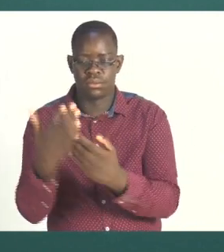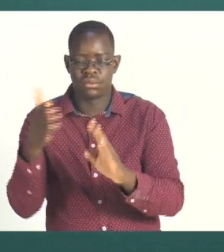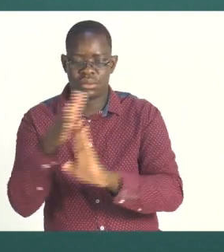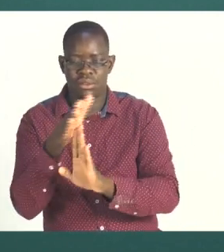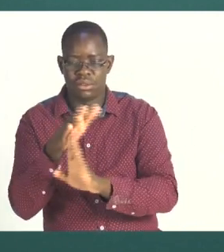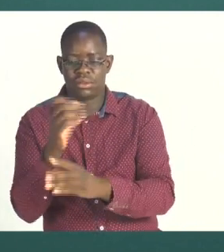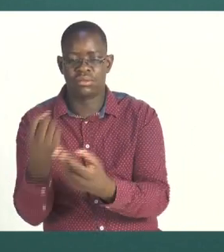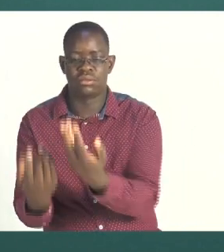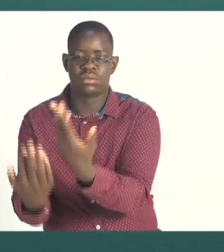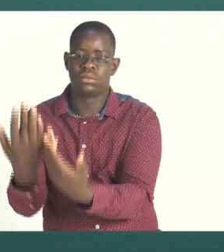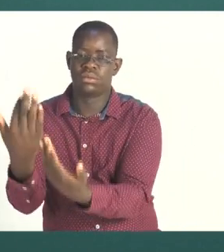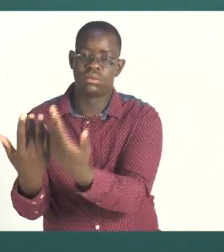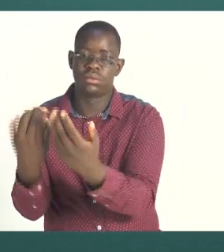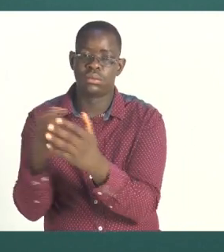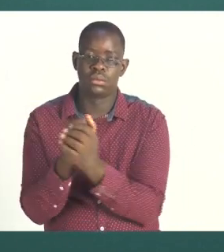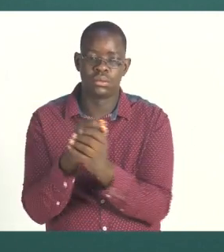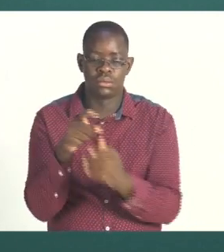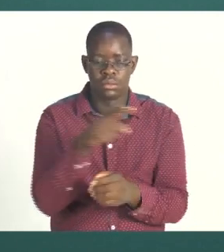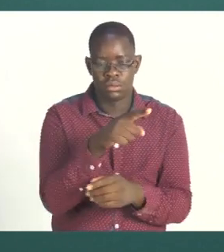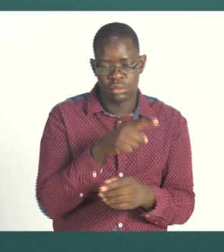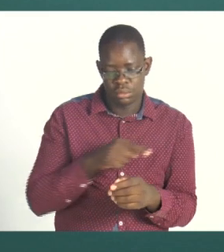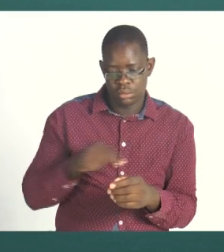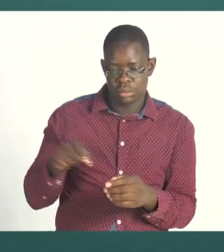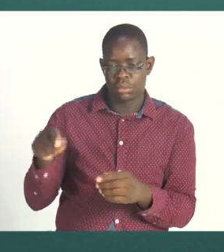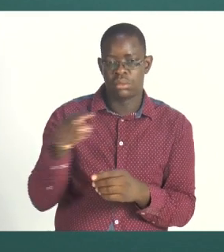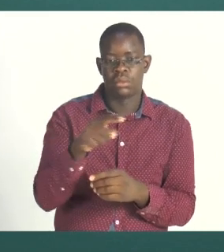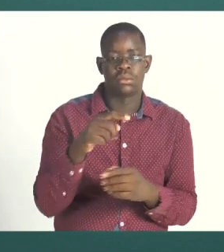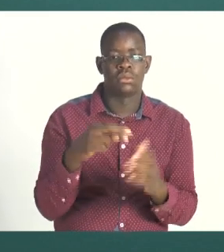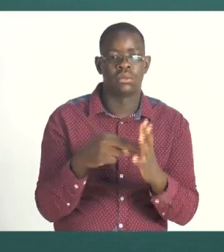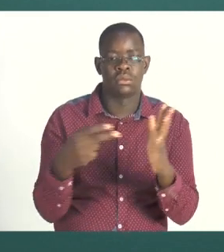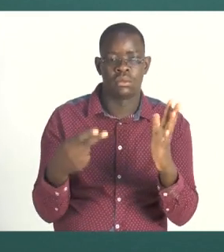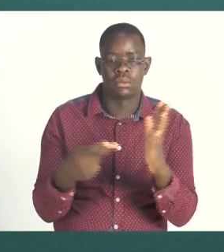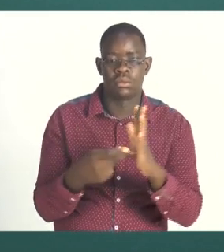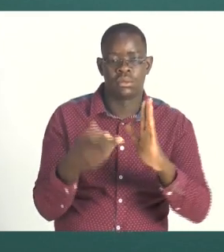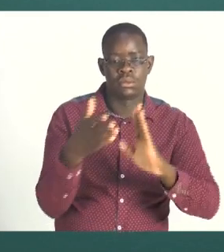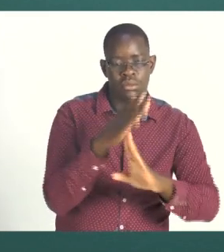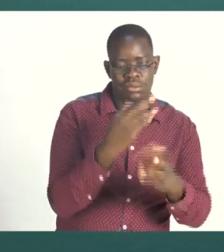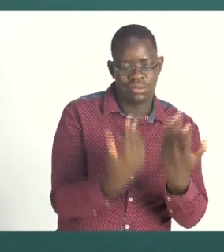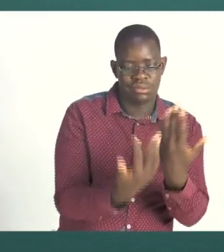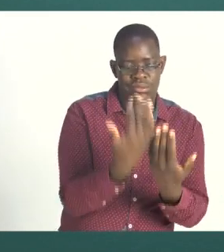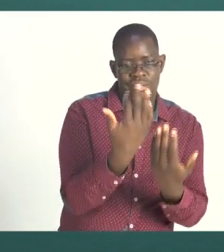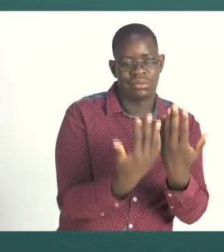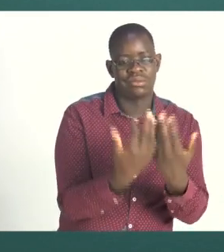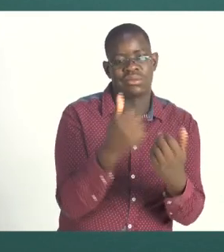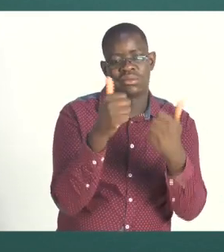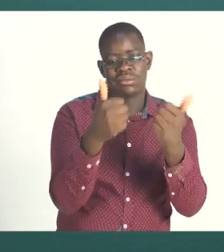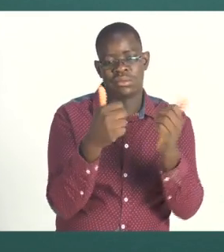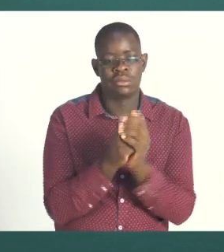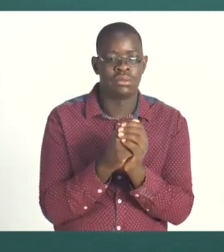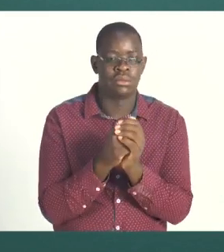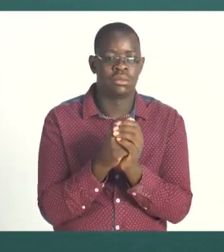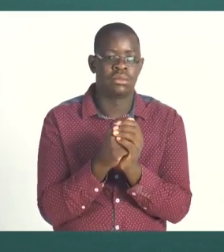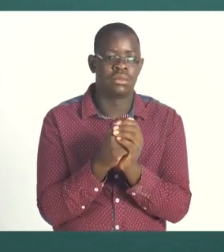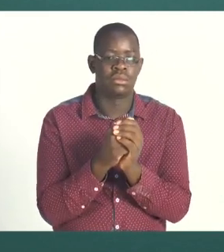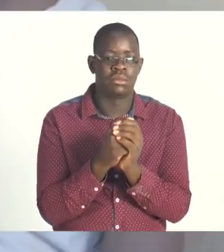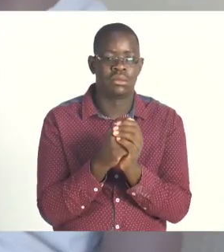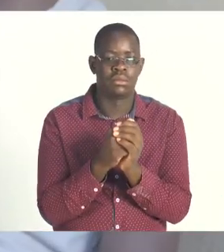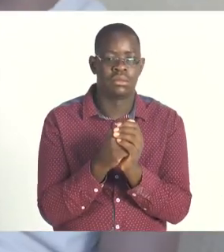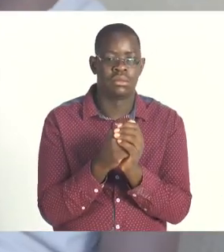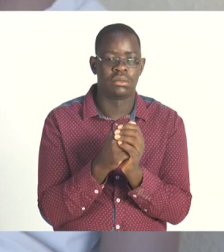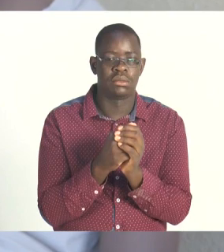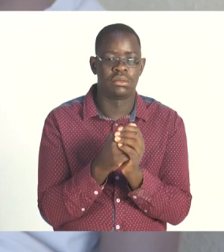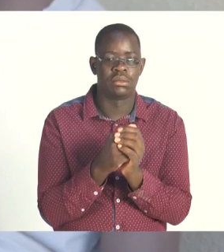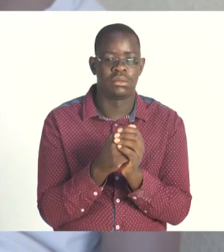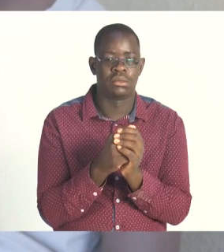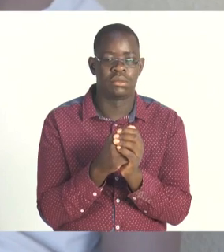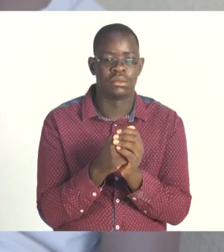to recover. By the time the same area is used again, it is rested and recovered and can survive and regrow. Well, that's